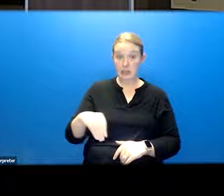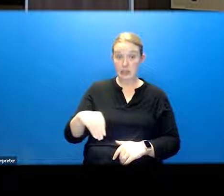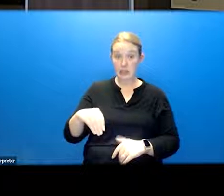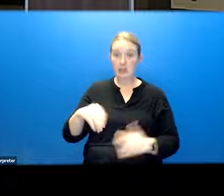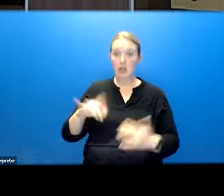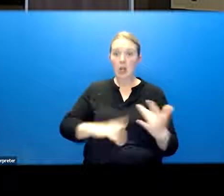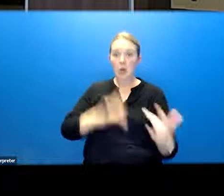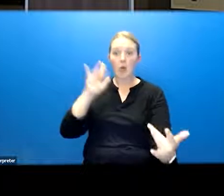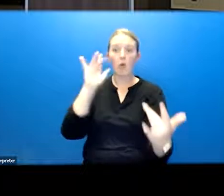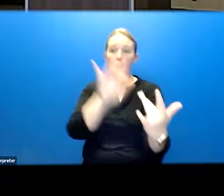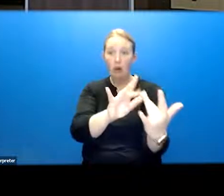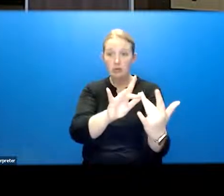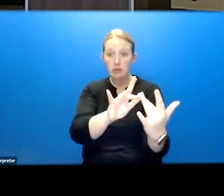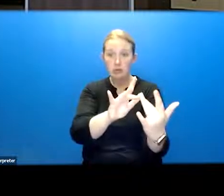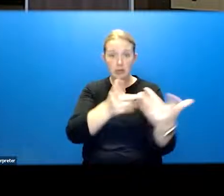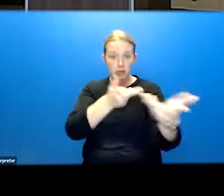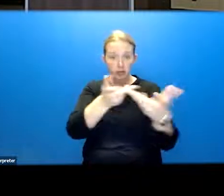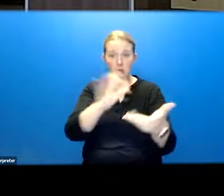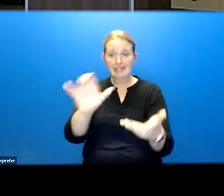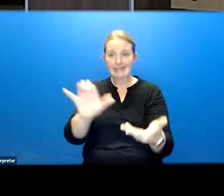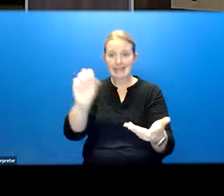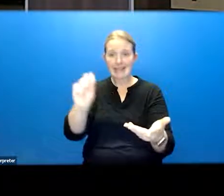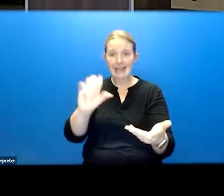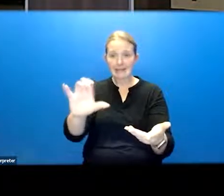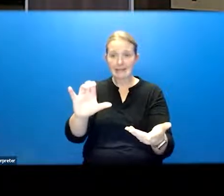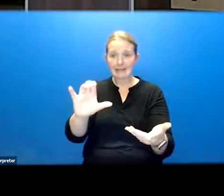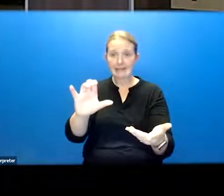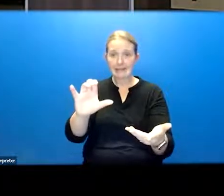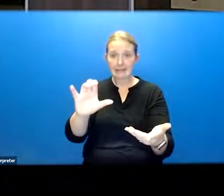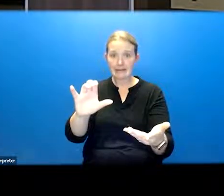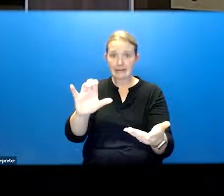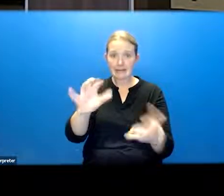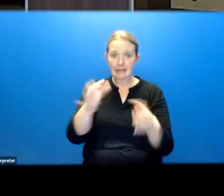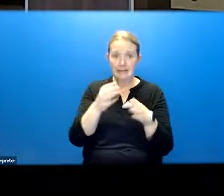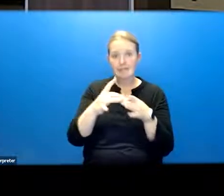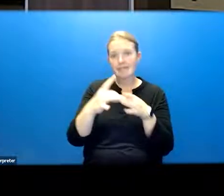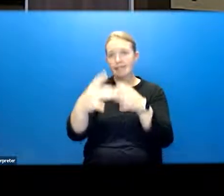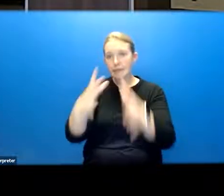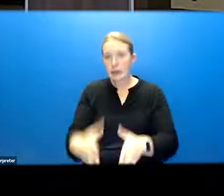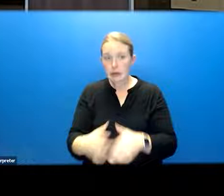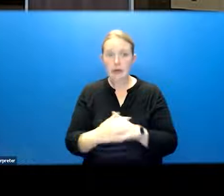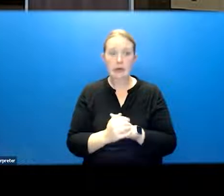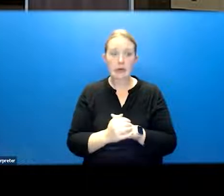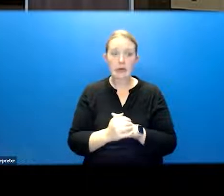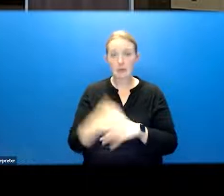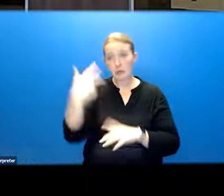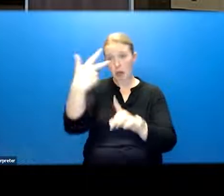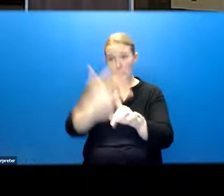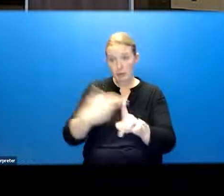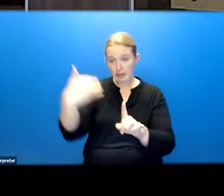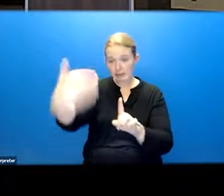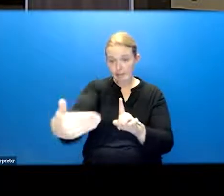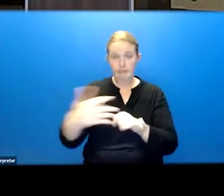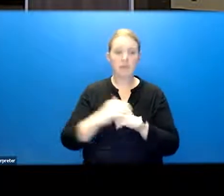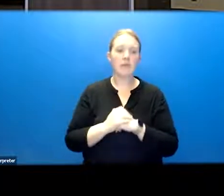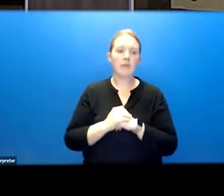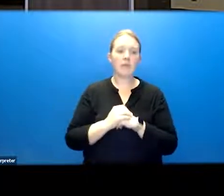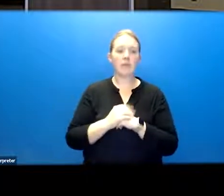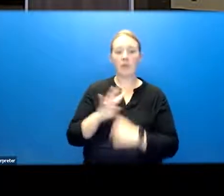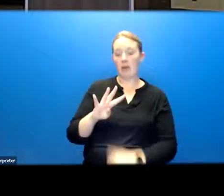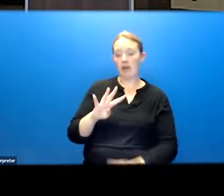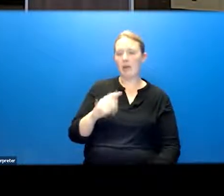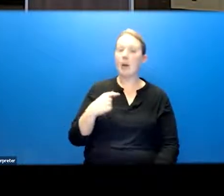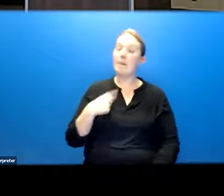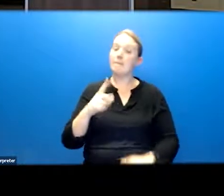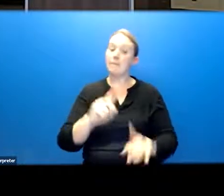contact with coordinated specialty care providers at 3 months. But I